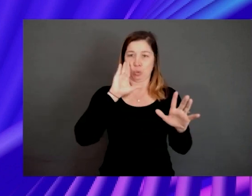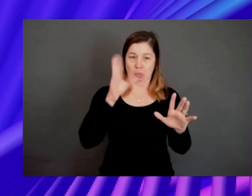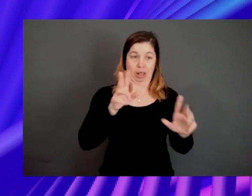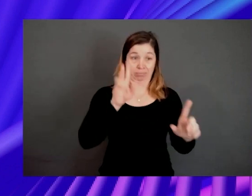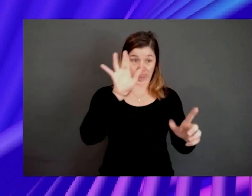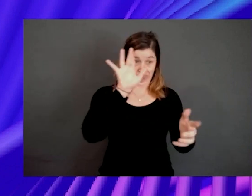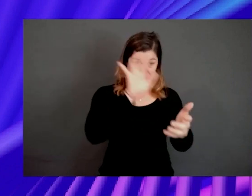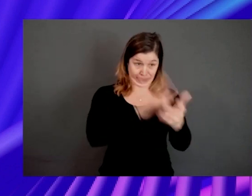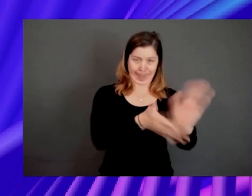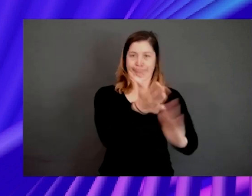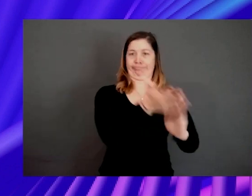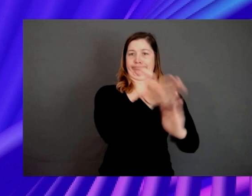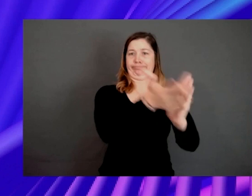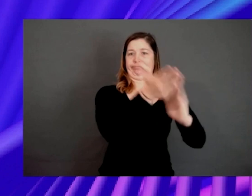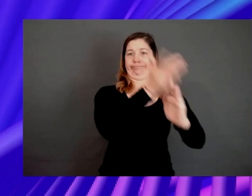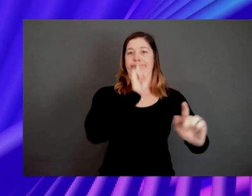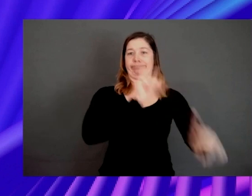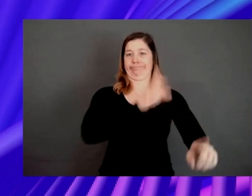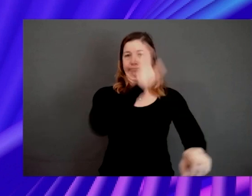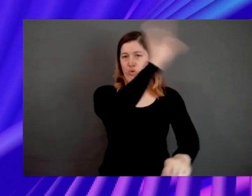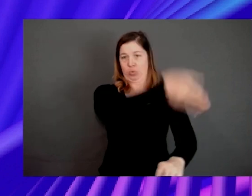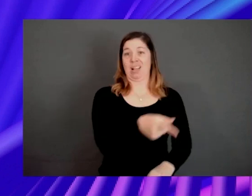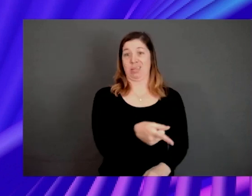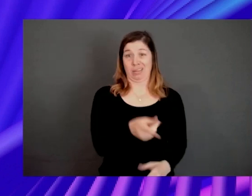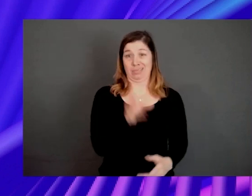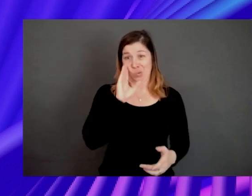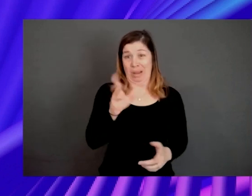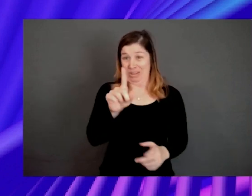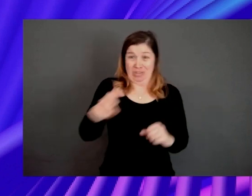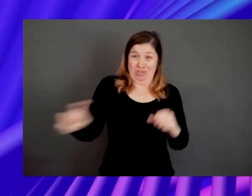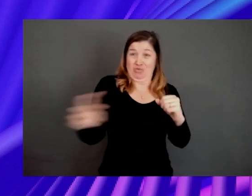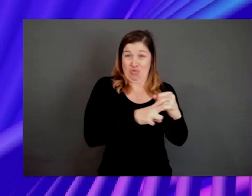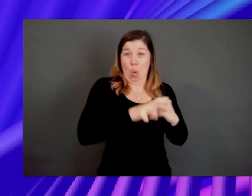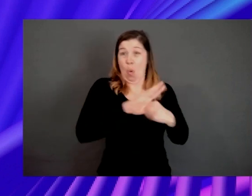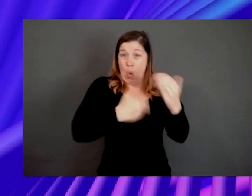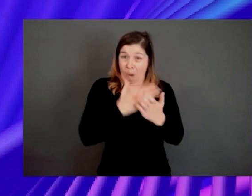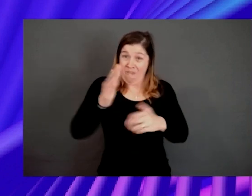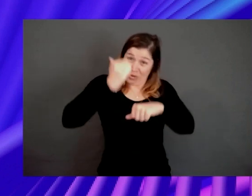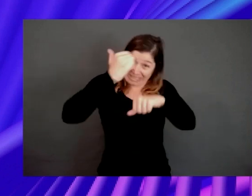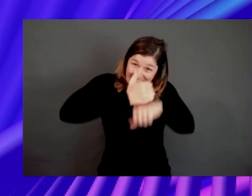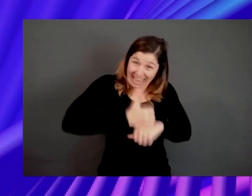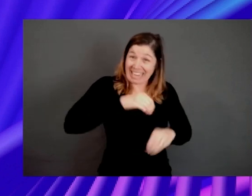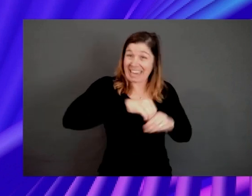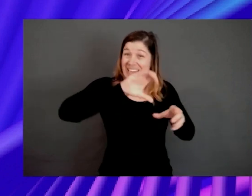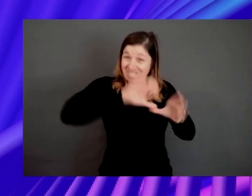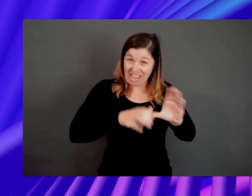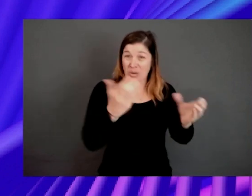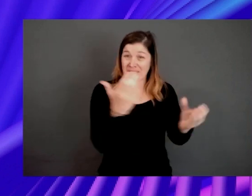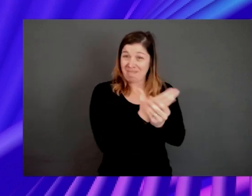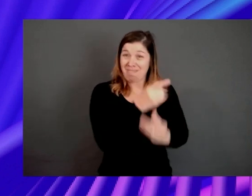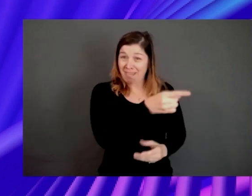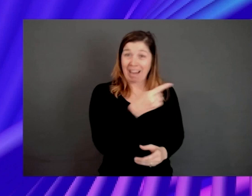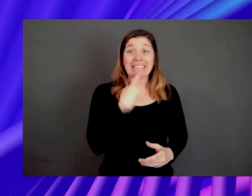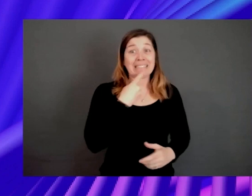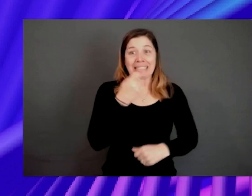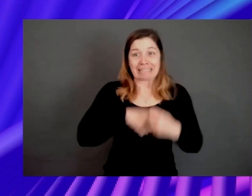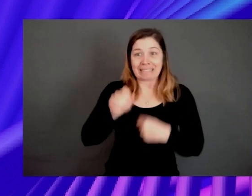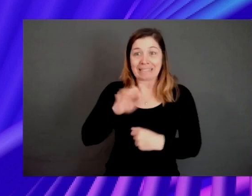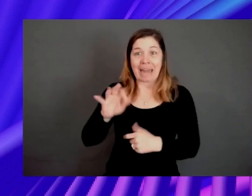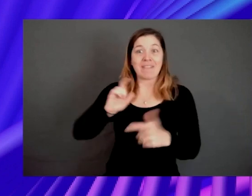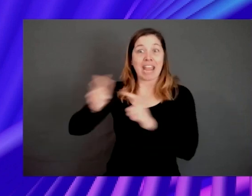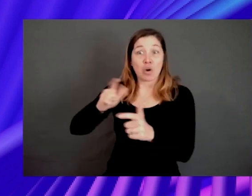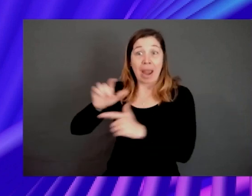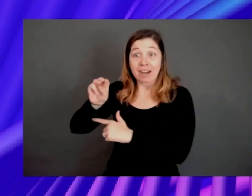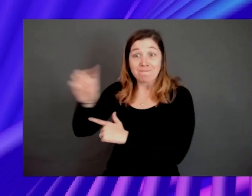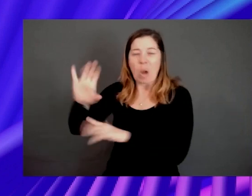commands directly, right? Because you can basically store all of your settings in a configuration file and then say, instead of doing the interactive mode, just use these settings